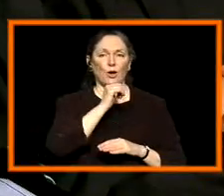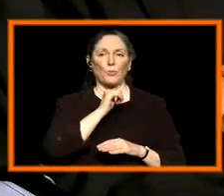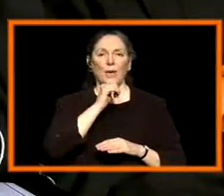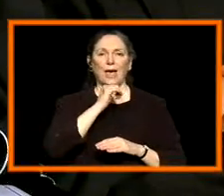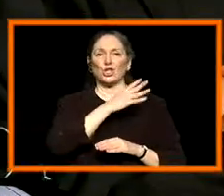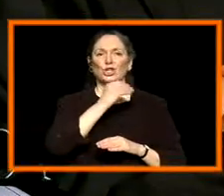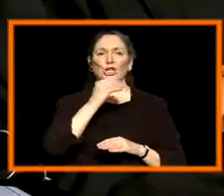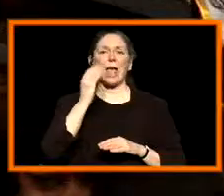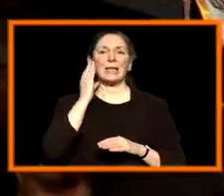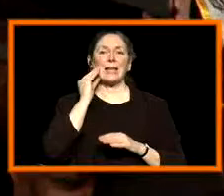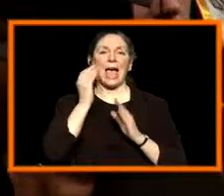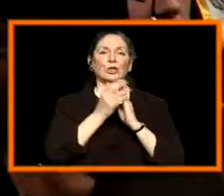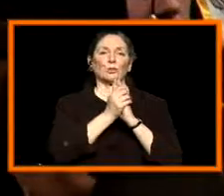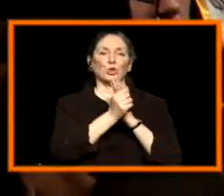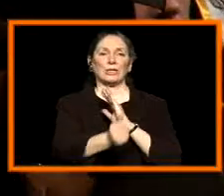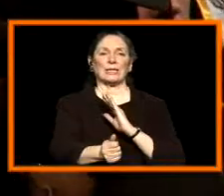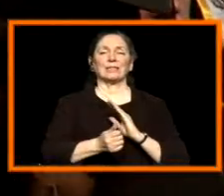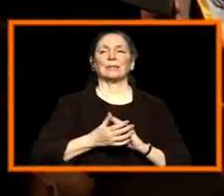for their patience and expertise.